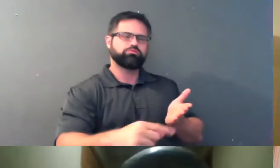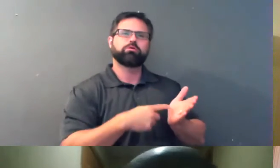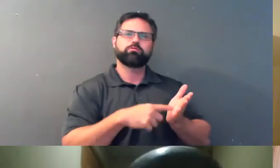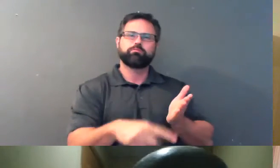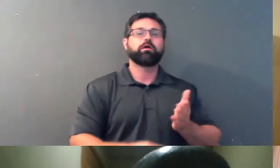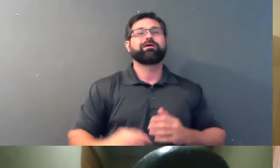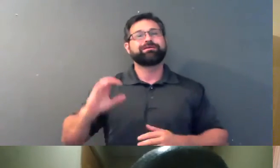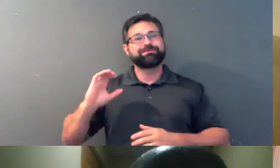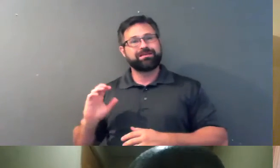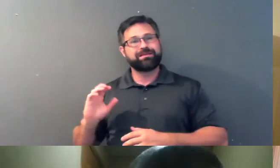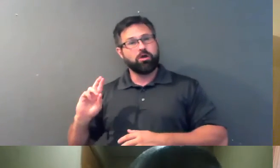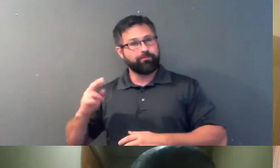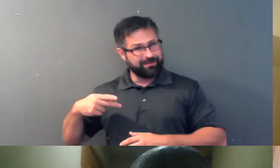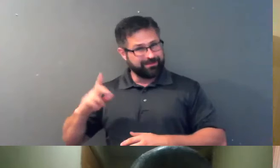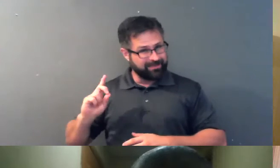the CRC.